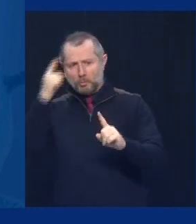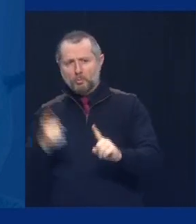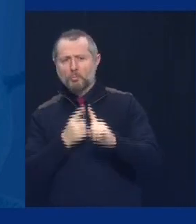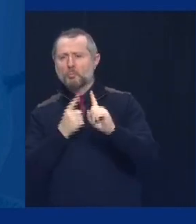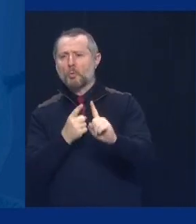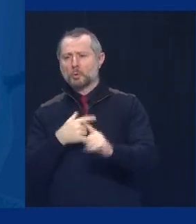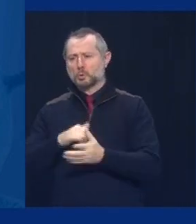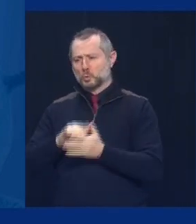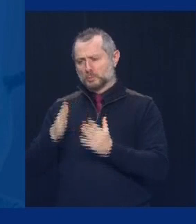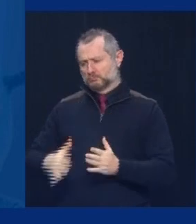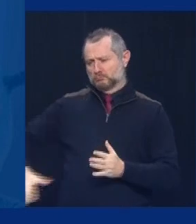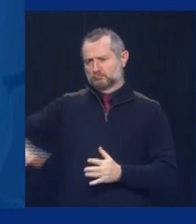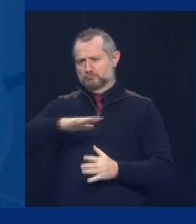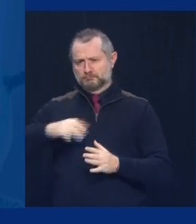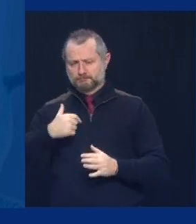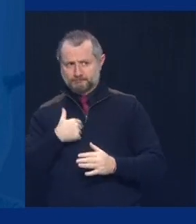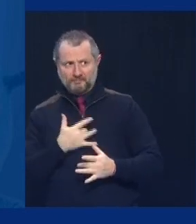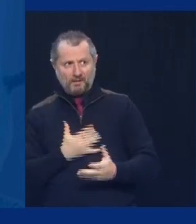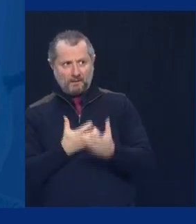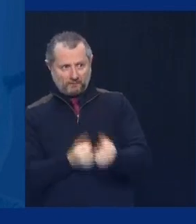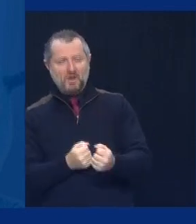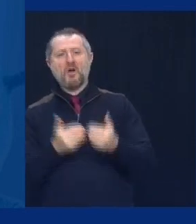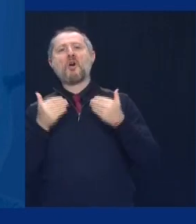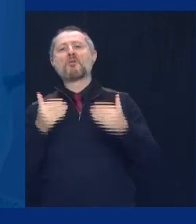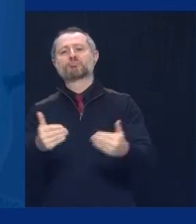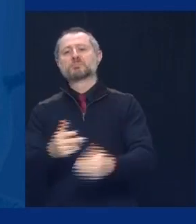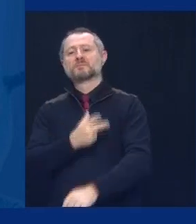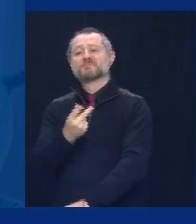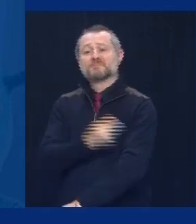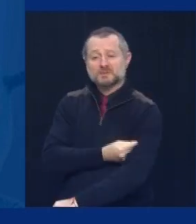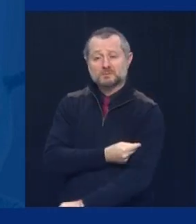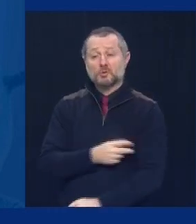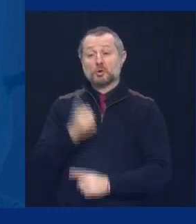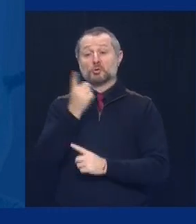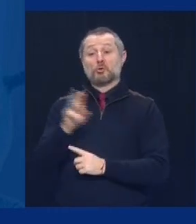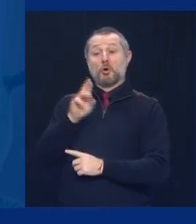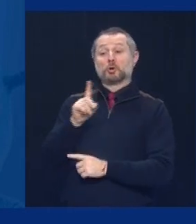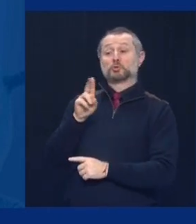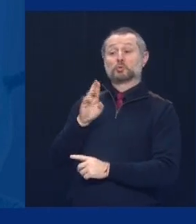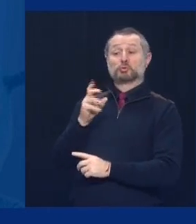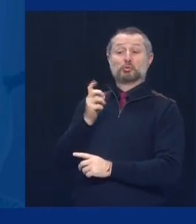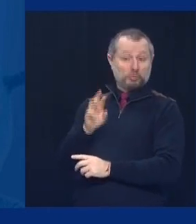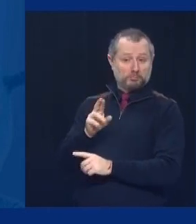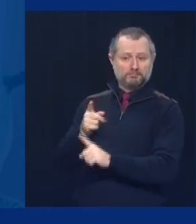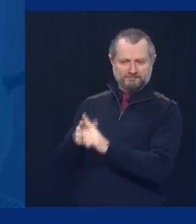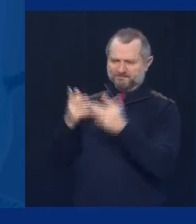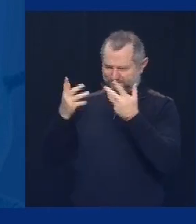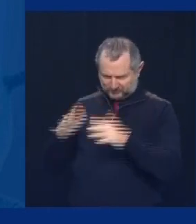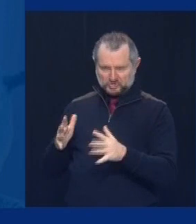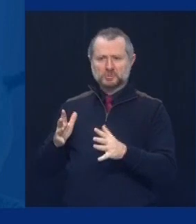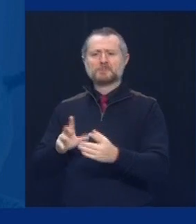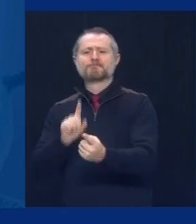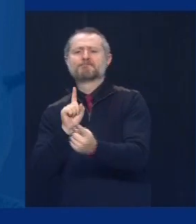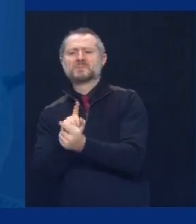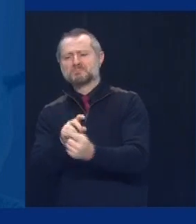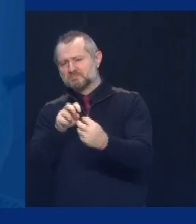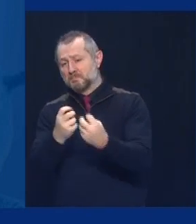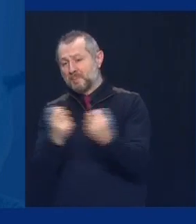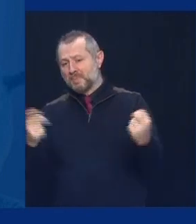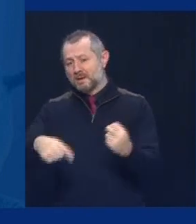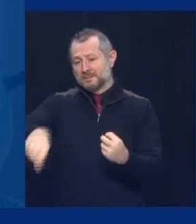the vaccination process. Dr. Zucker met with the New York State panel last